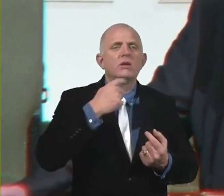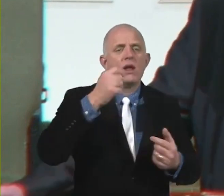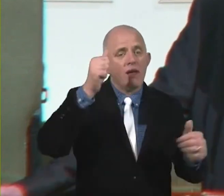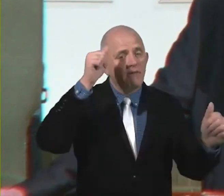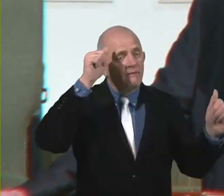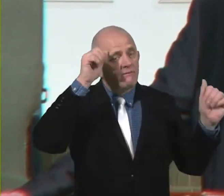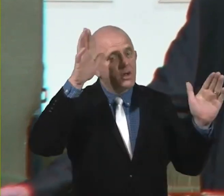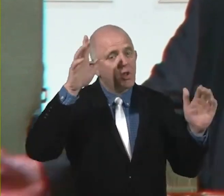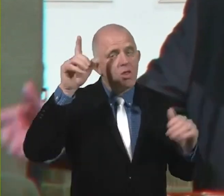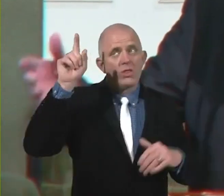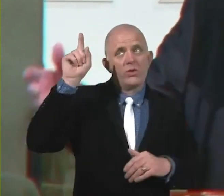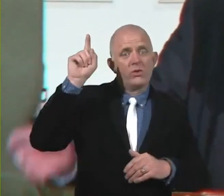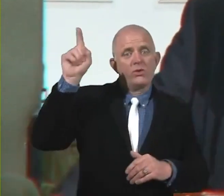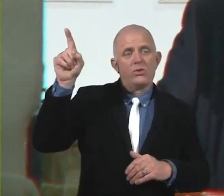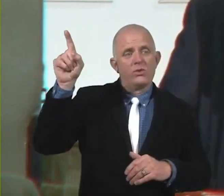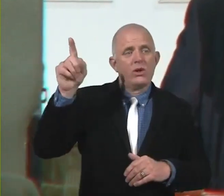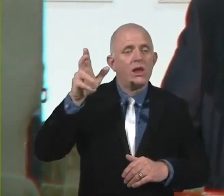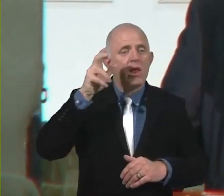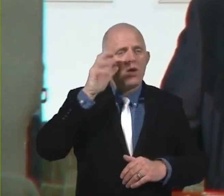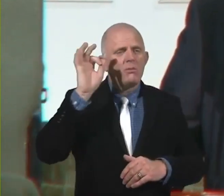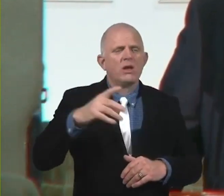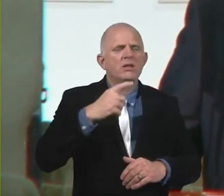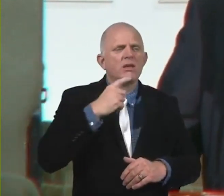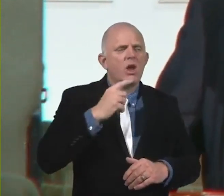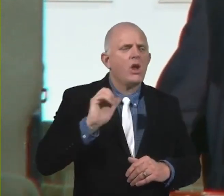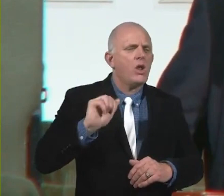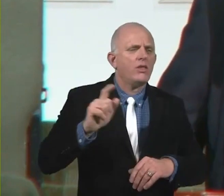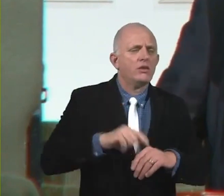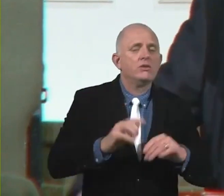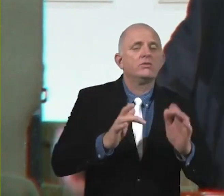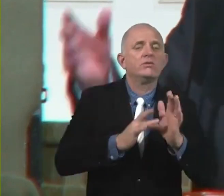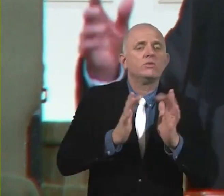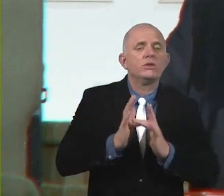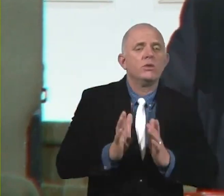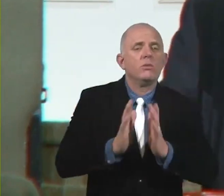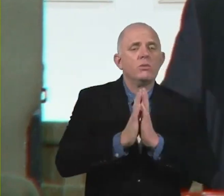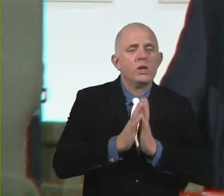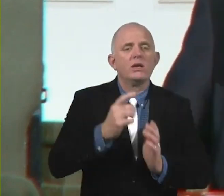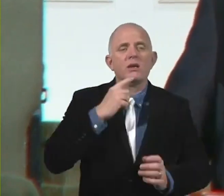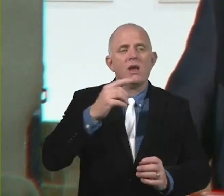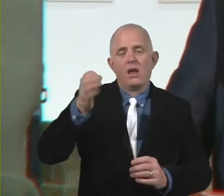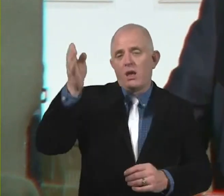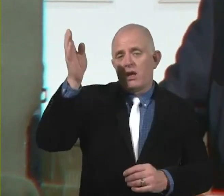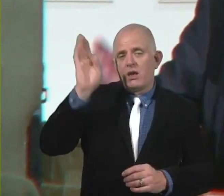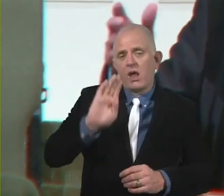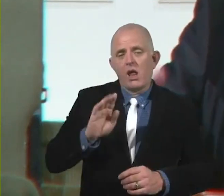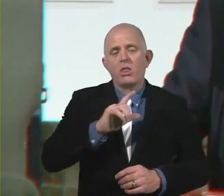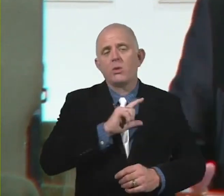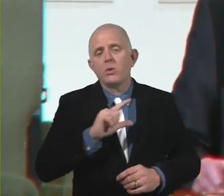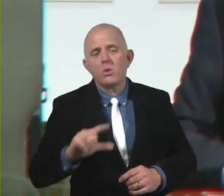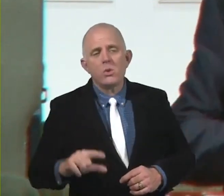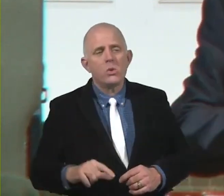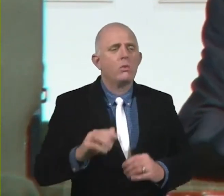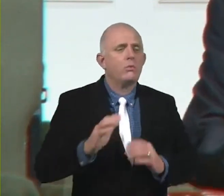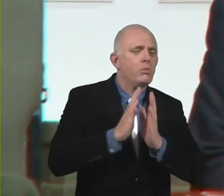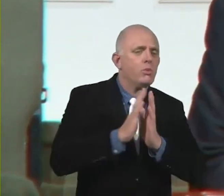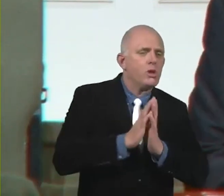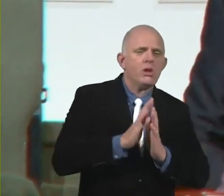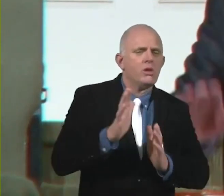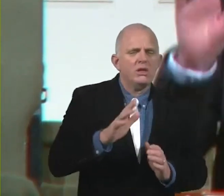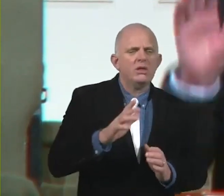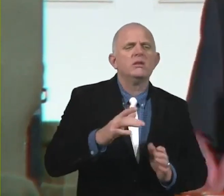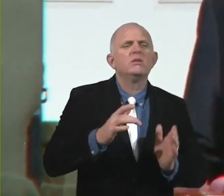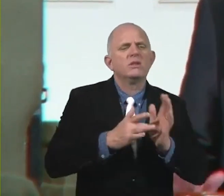hear preachers pray all the time. I hear Christians pray all the time. They pray to God, or they pray to the Lord, or they pray. He said,